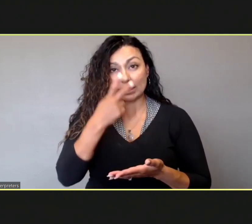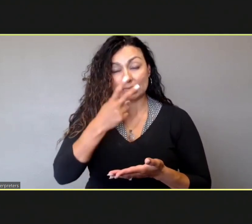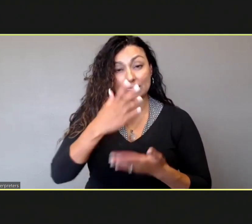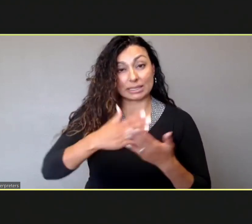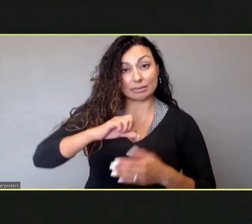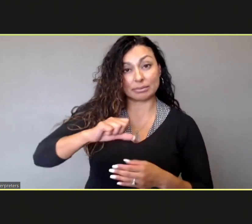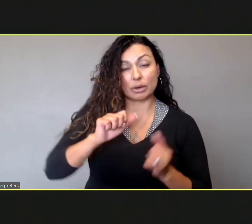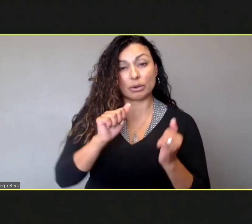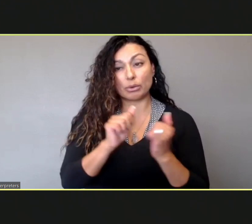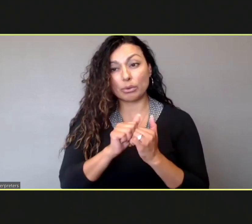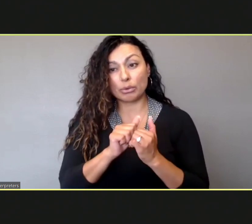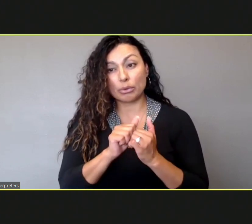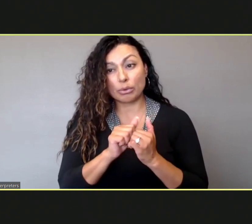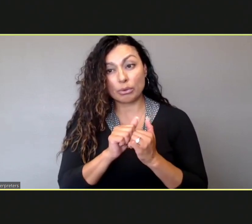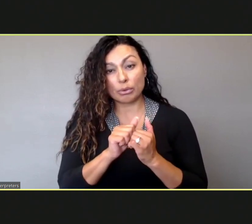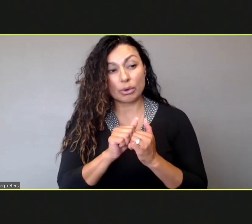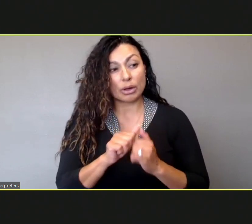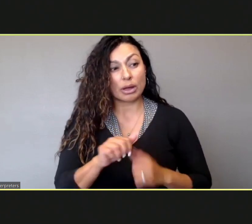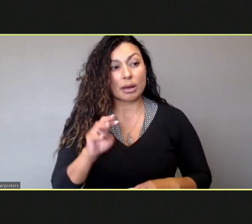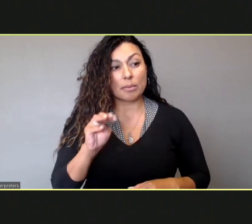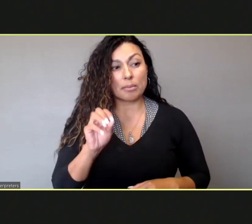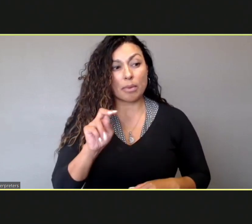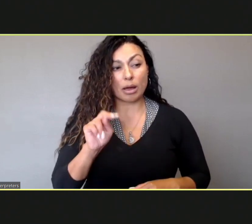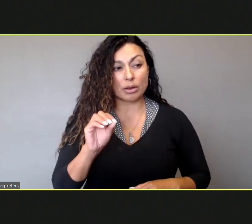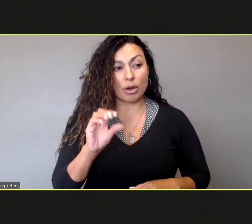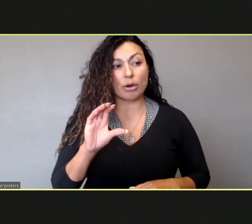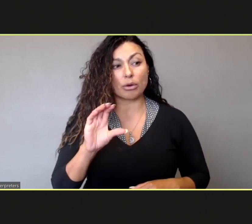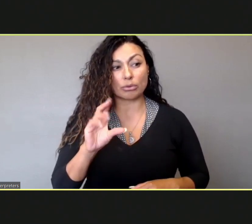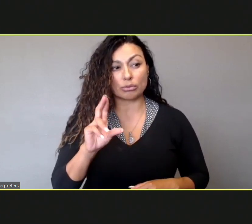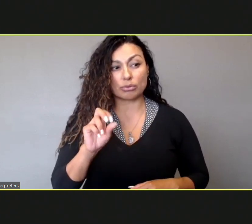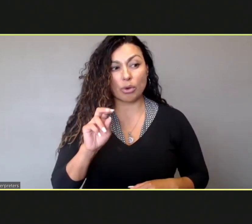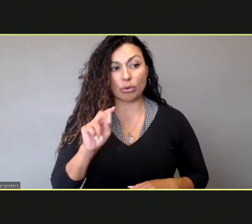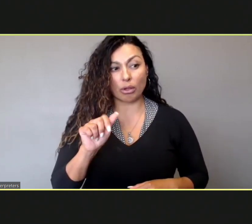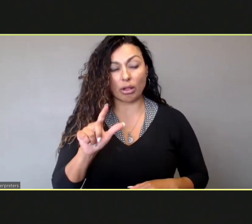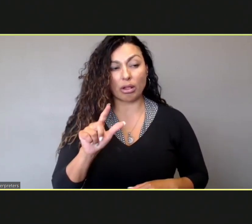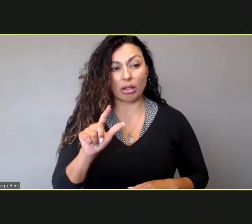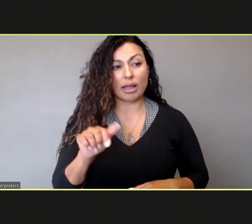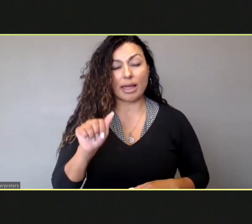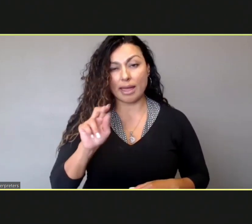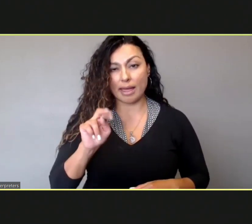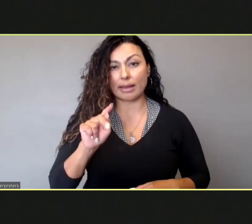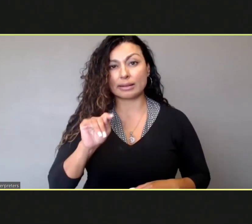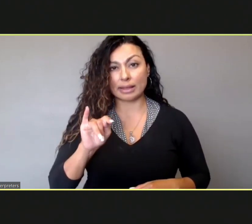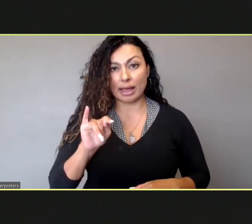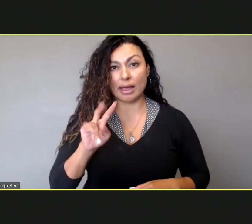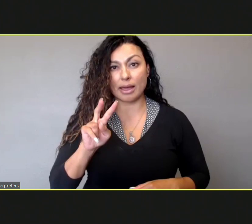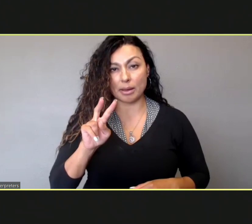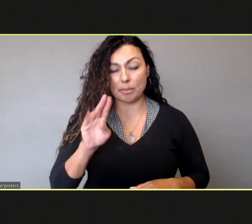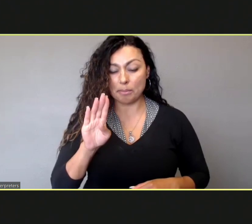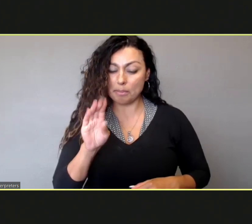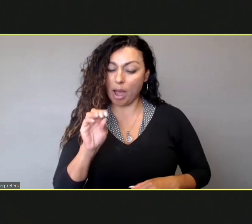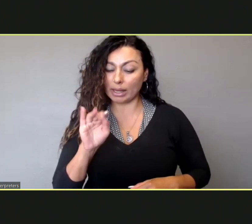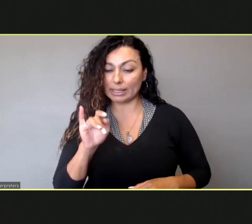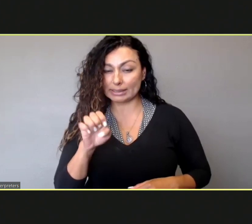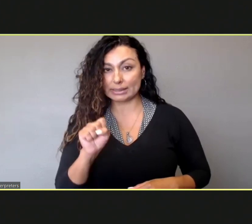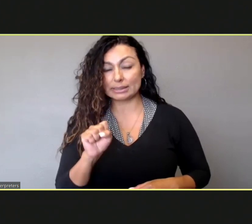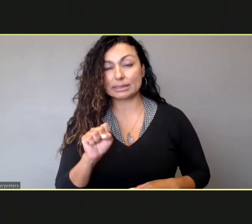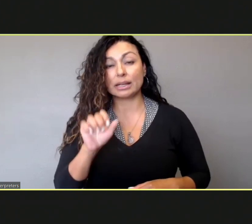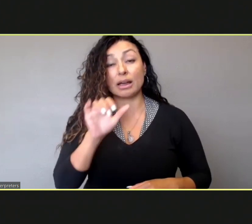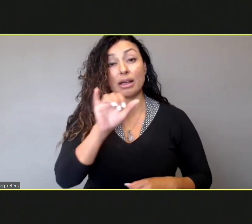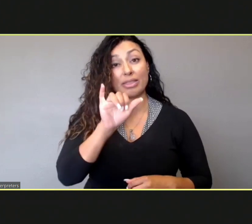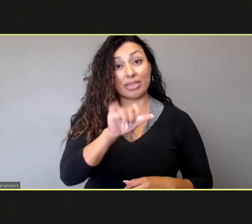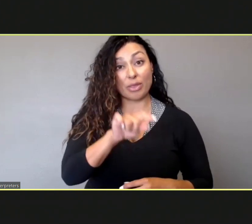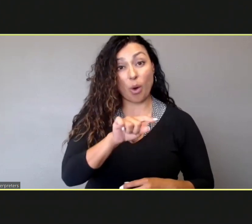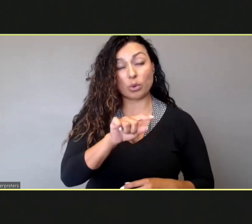the monoclonal antibodies. And it makes perfect sense because the monoclonal antibodies were